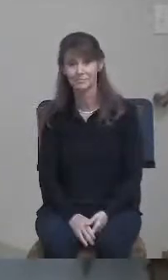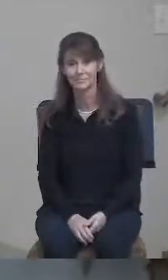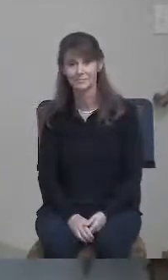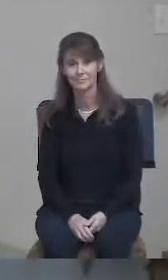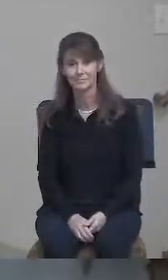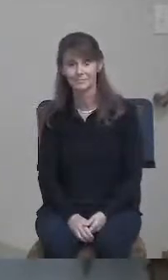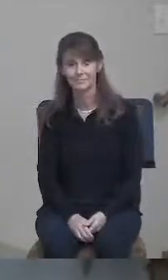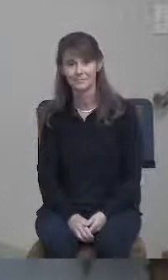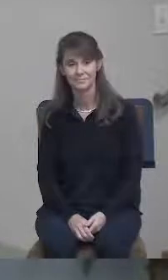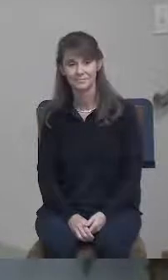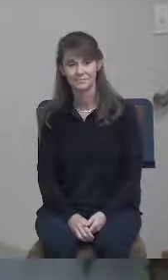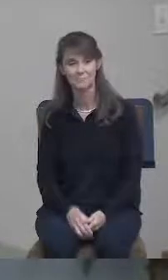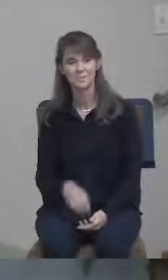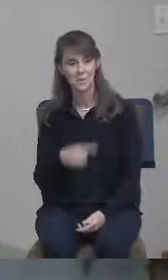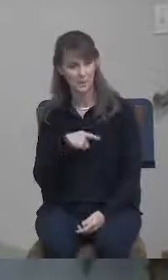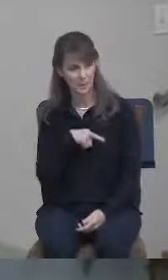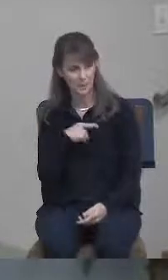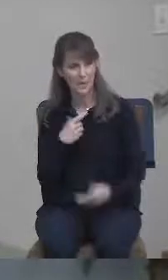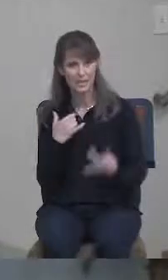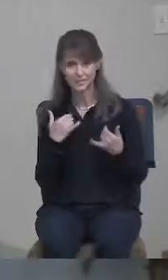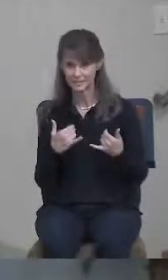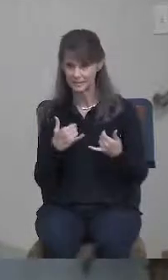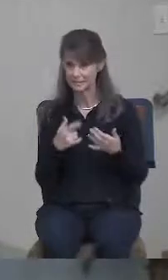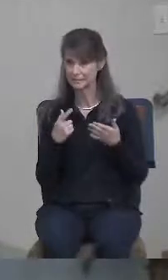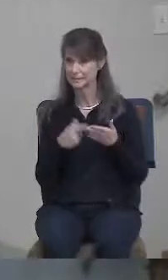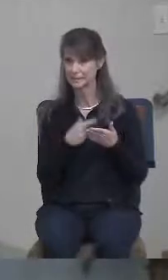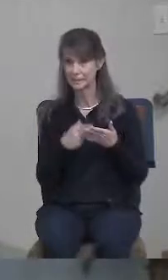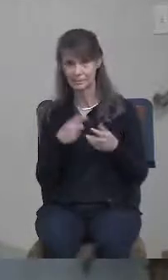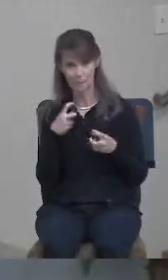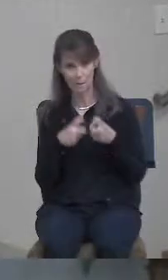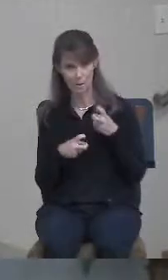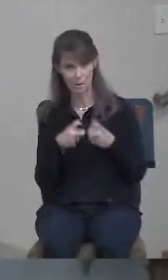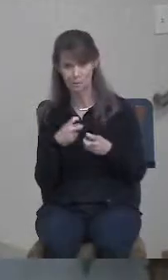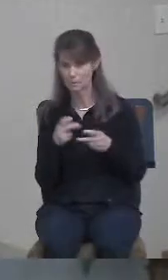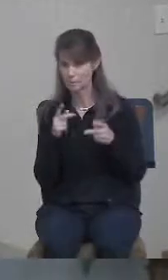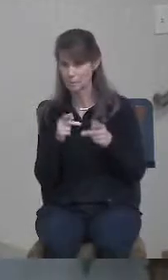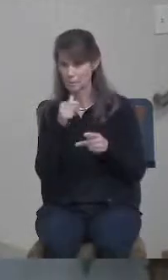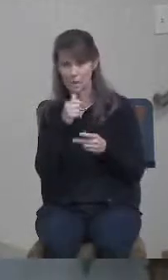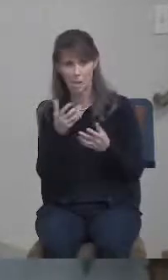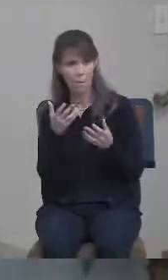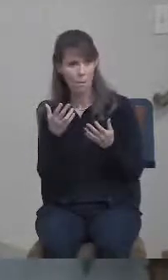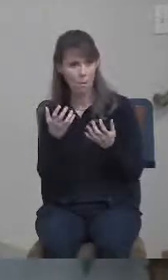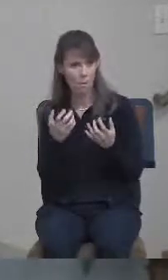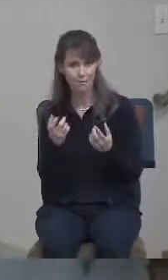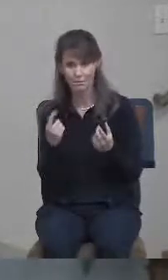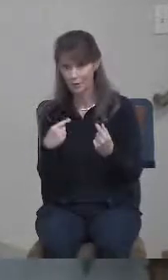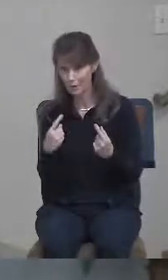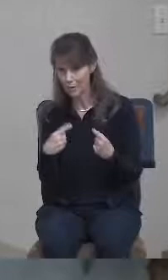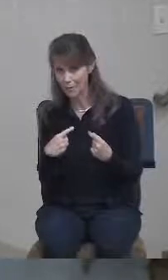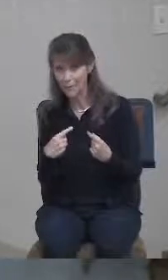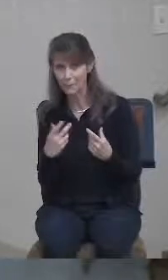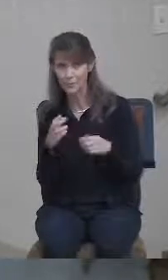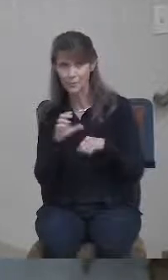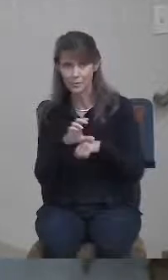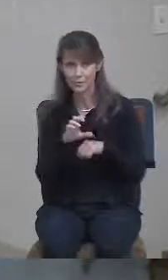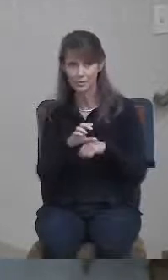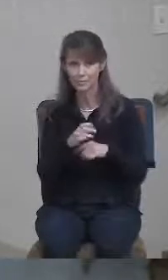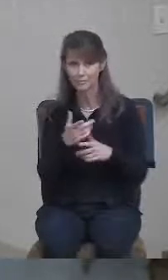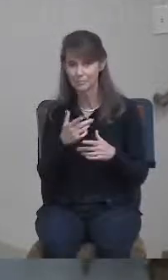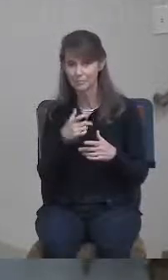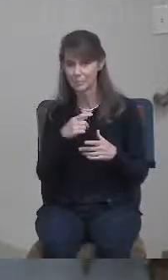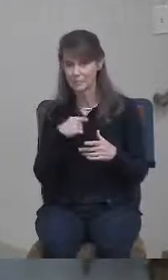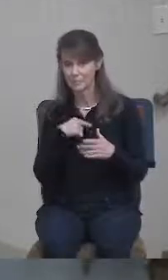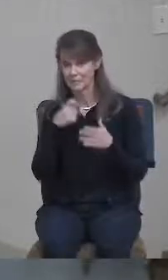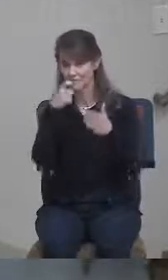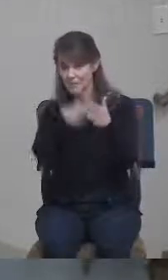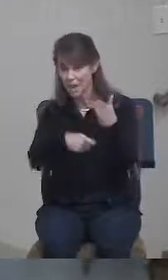We have sometimes problems with church attendance, and it would make it a lot easier if you could find people. But of course, we don't